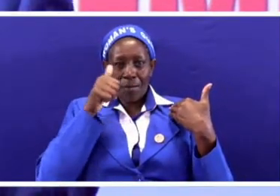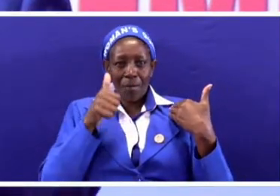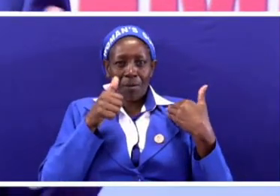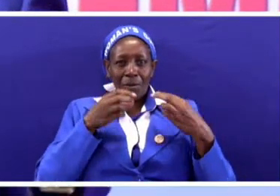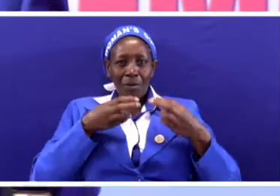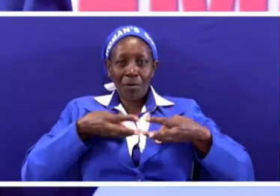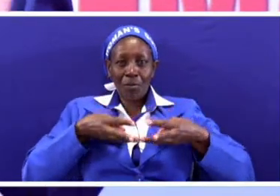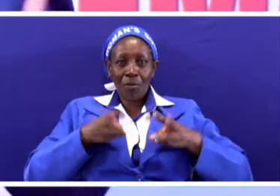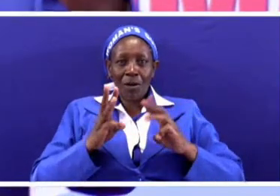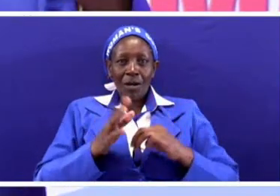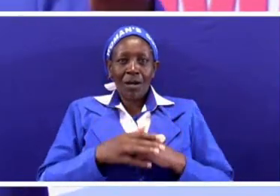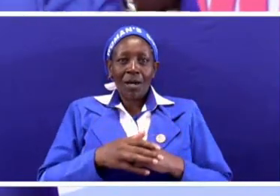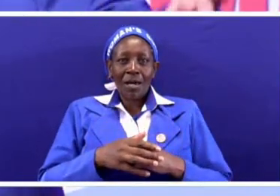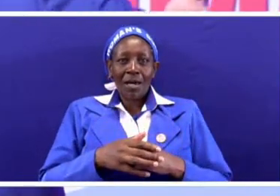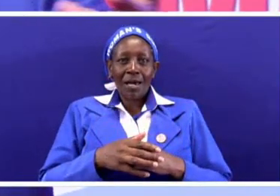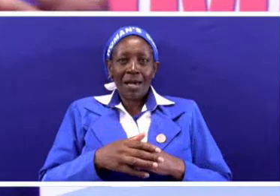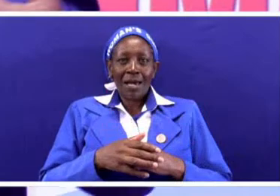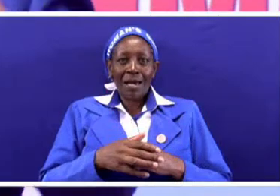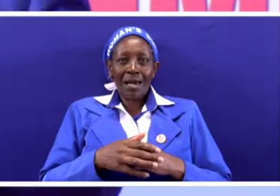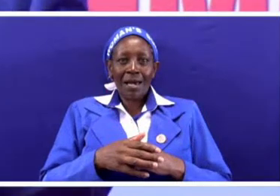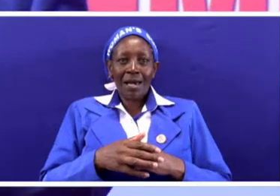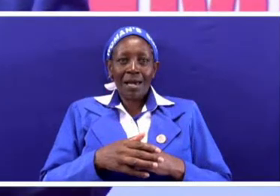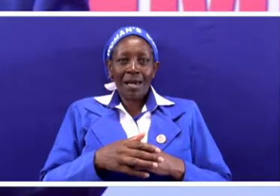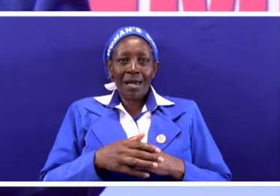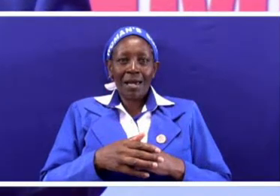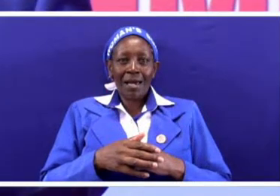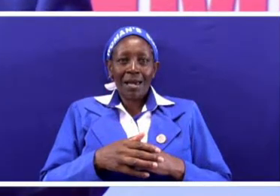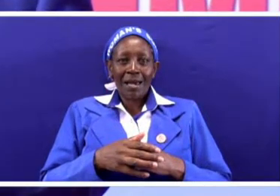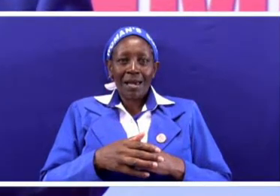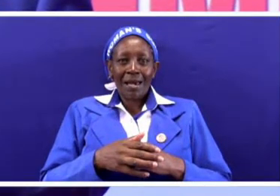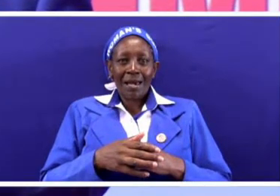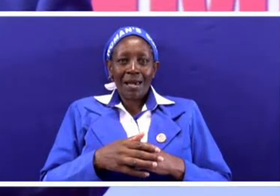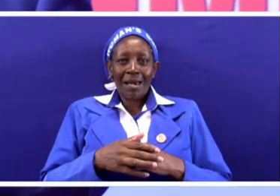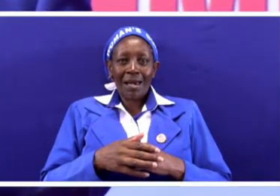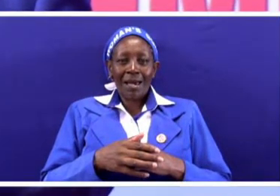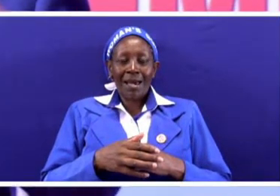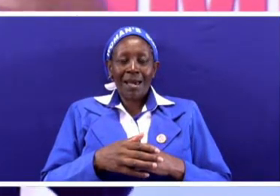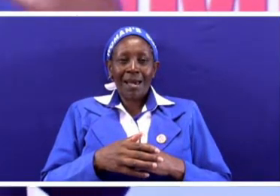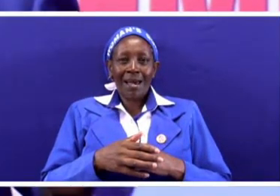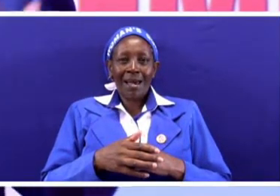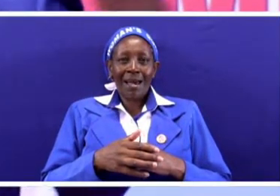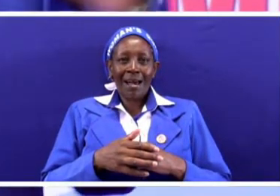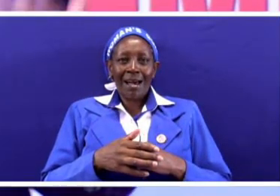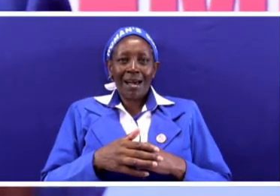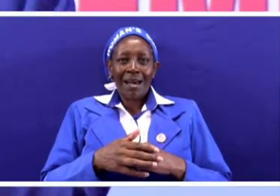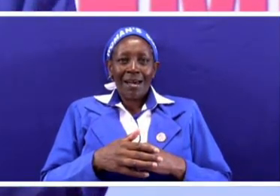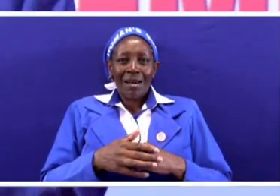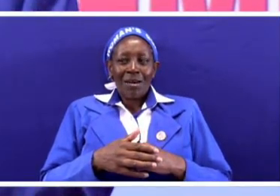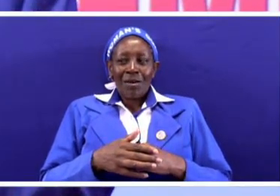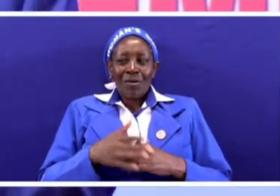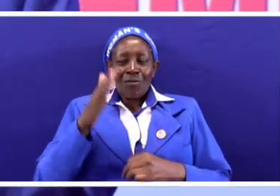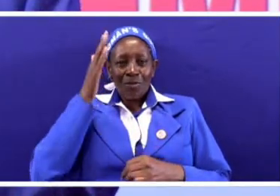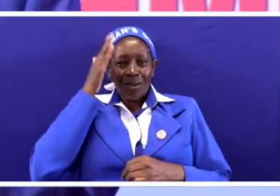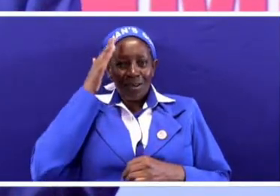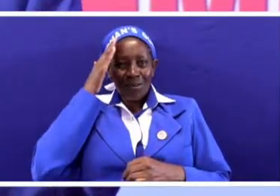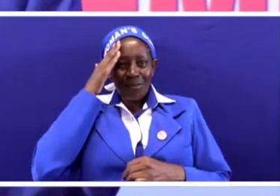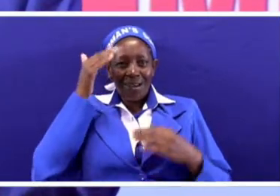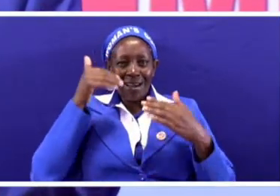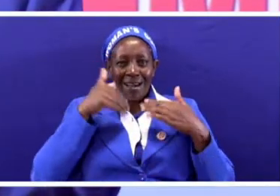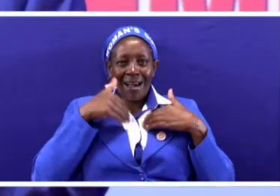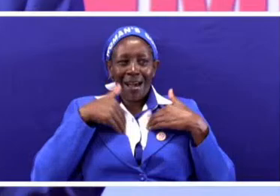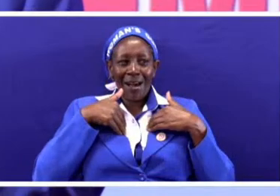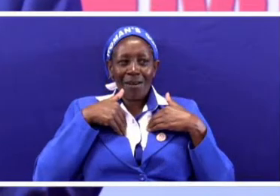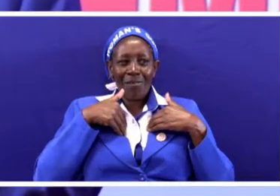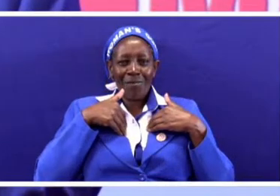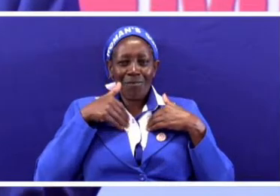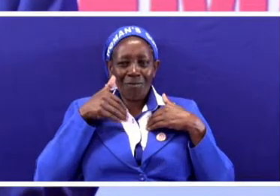although I said we are not sure how much you and me have considered there, but we assume after 3 years that we have